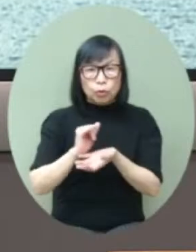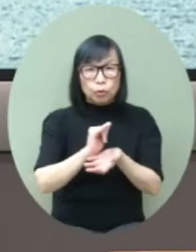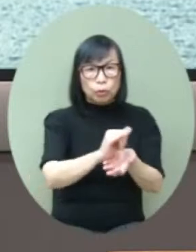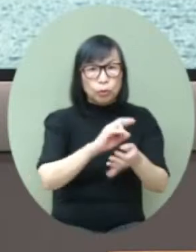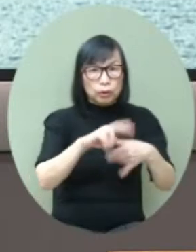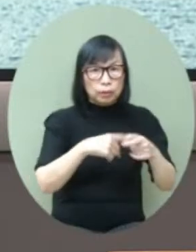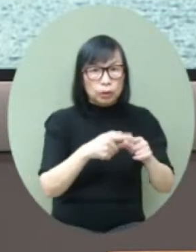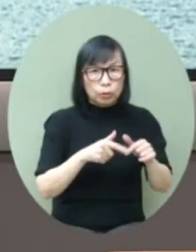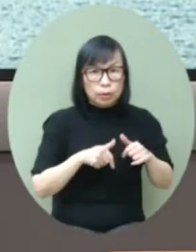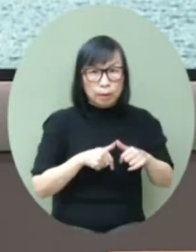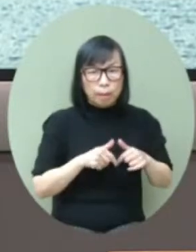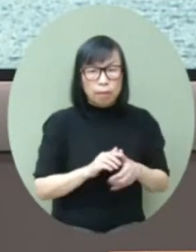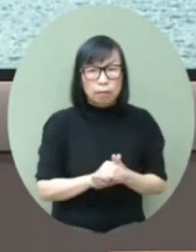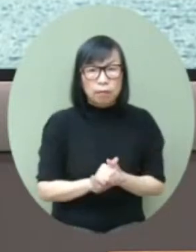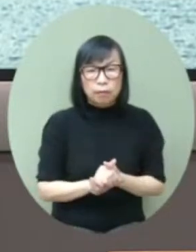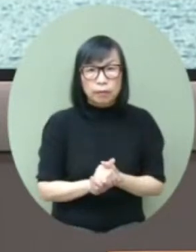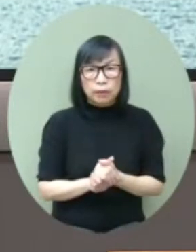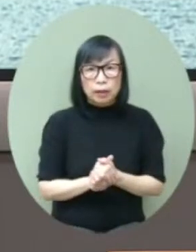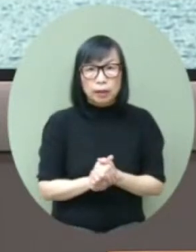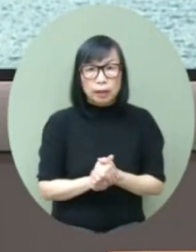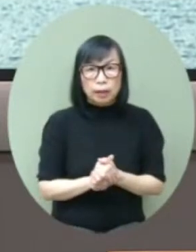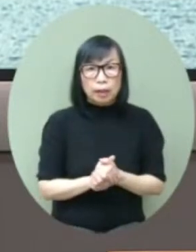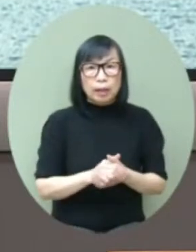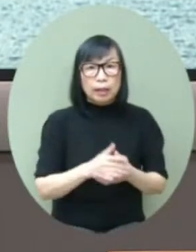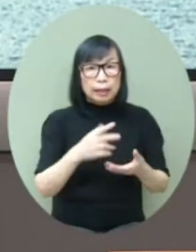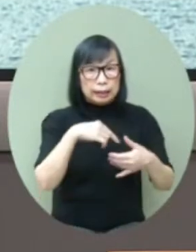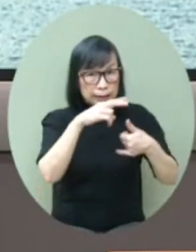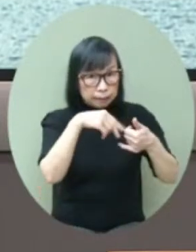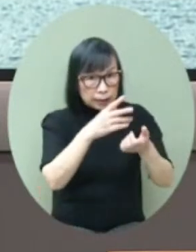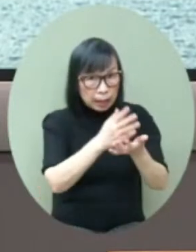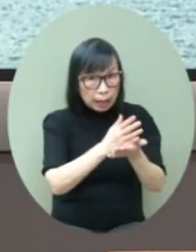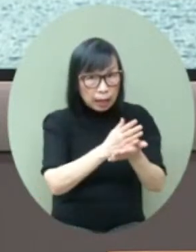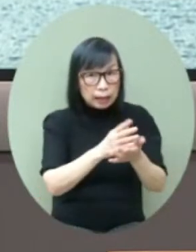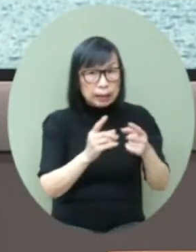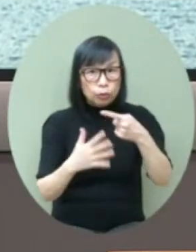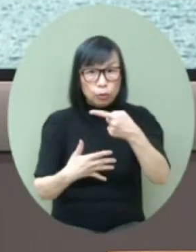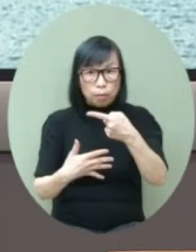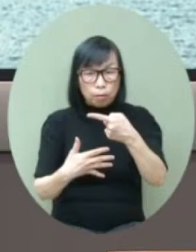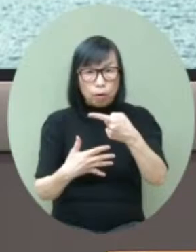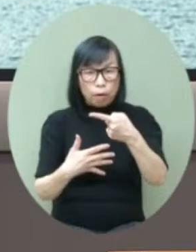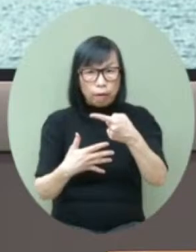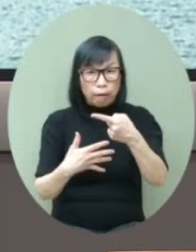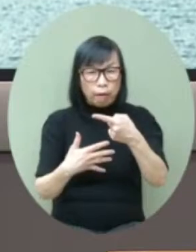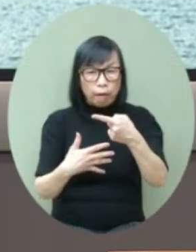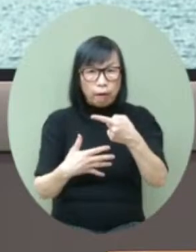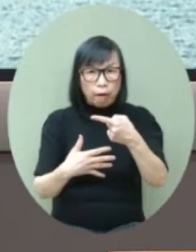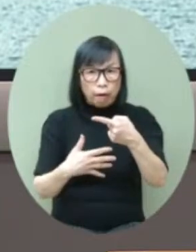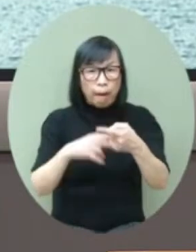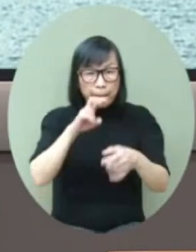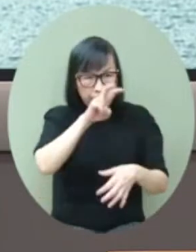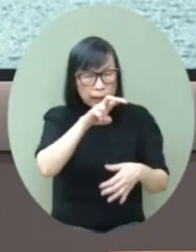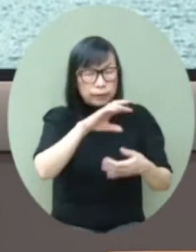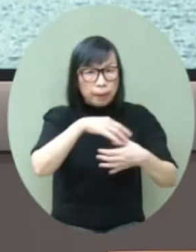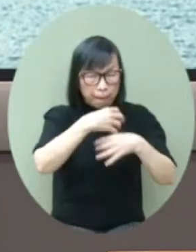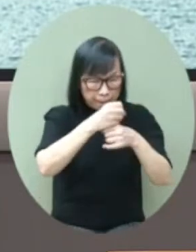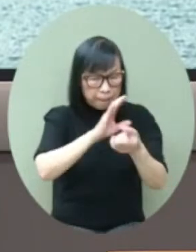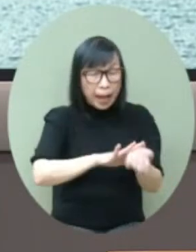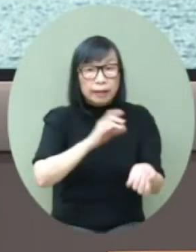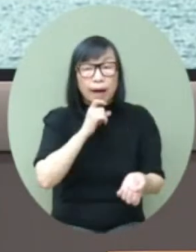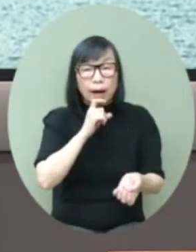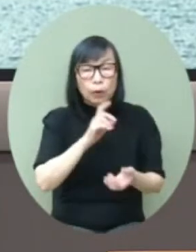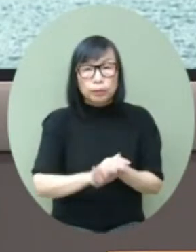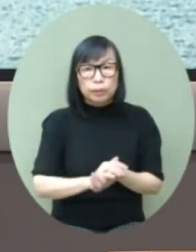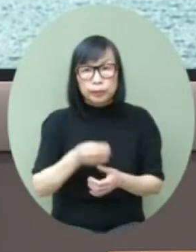asymptomatic. She's been sent to the quarantine center, and the results came back on the 5th of